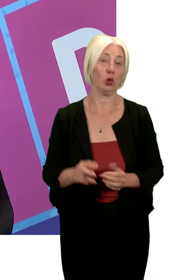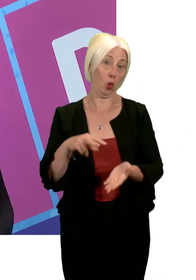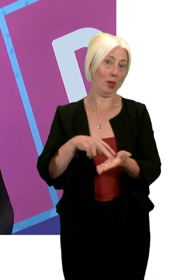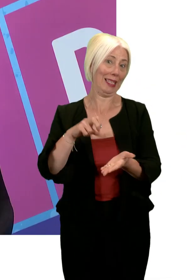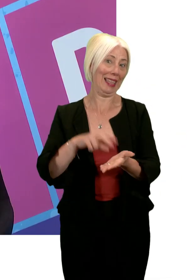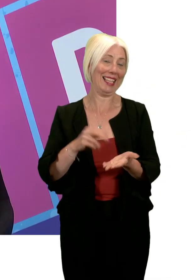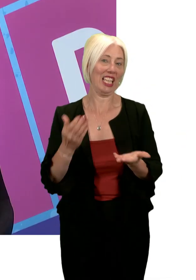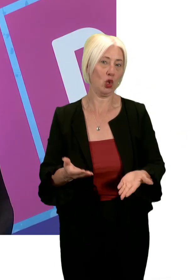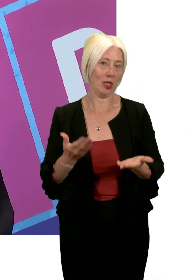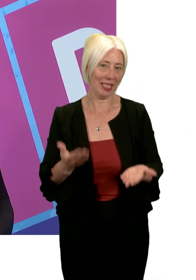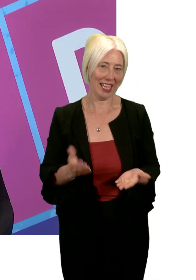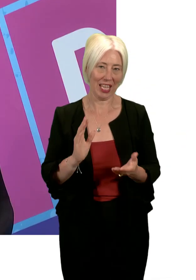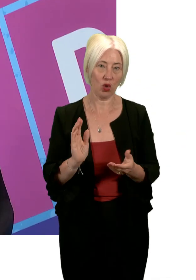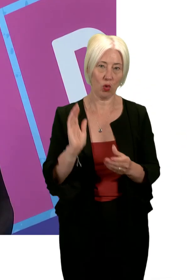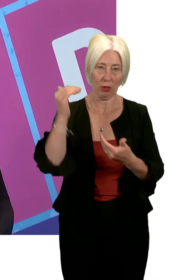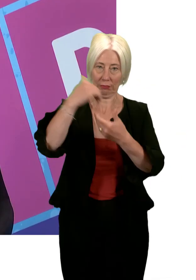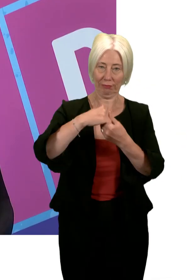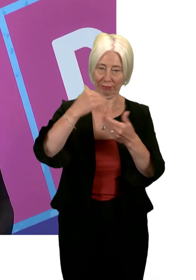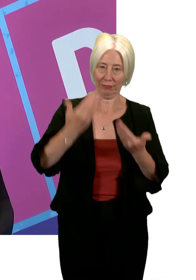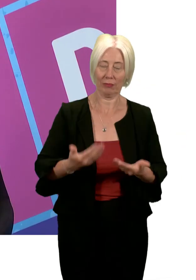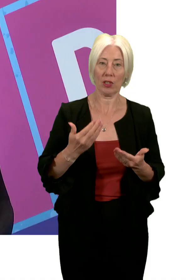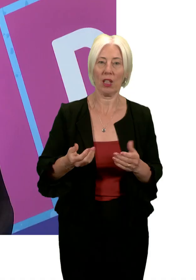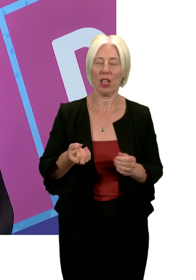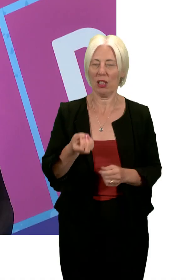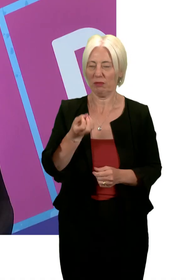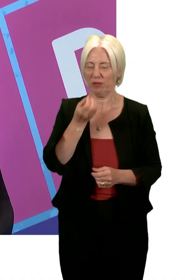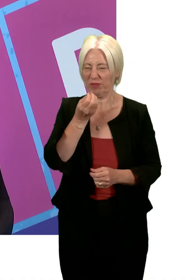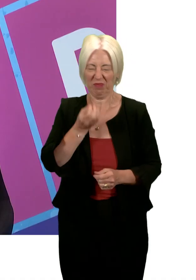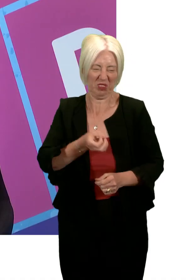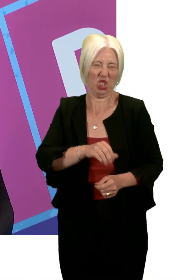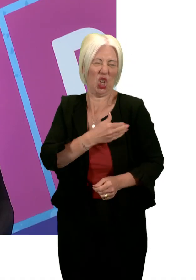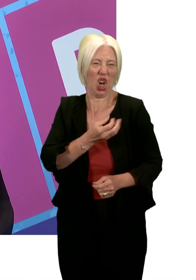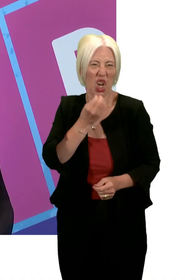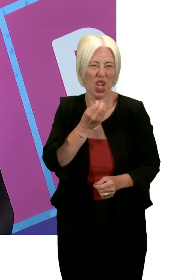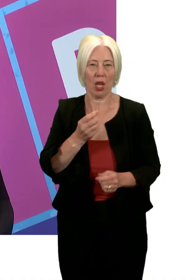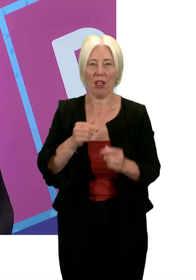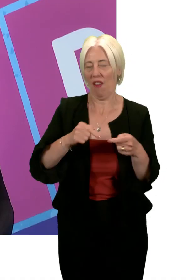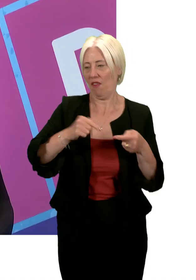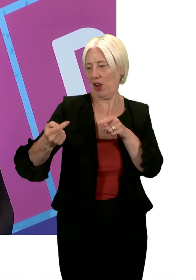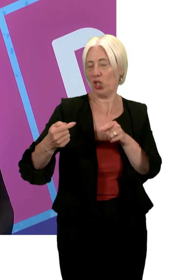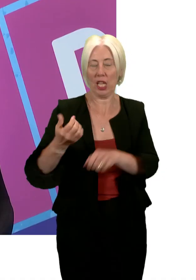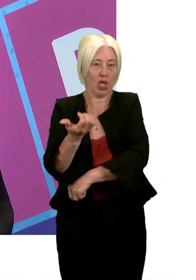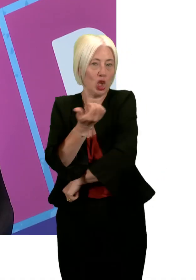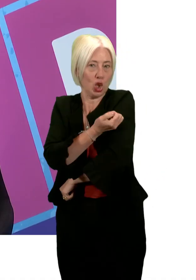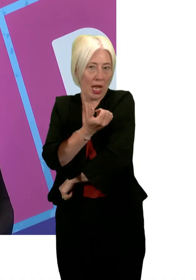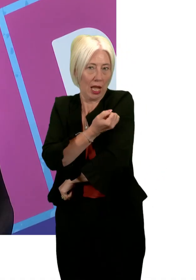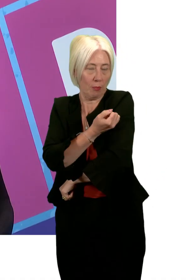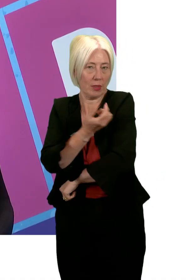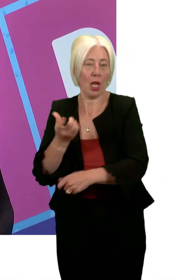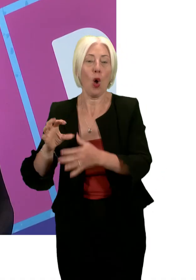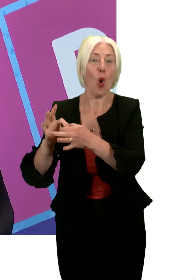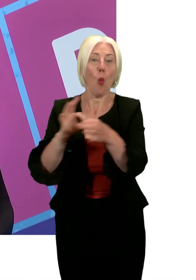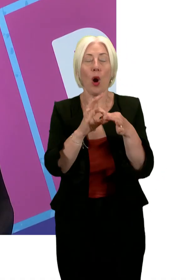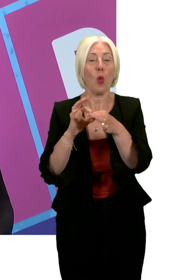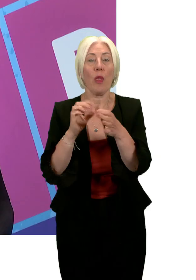can join us today to participate in Junk versus Jabs and our relationship with food in partnership with the University